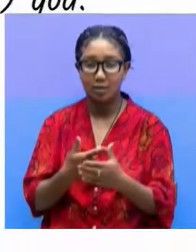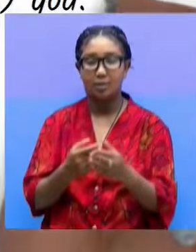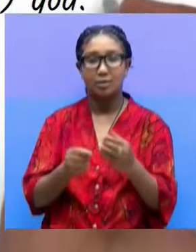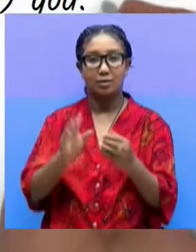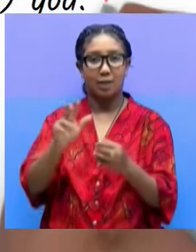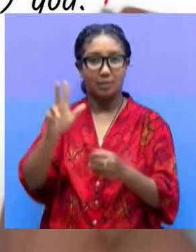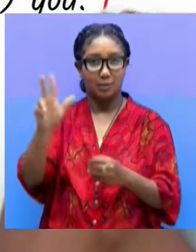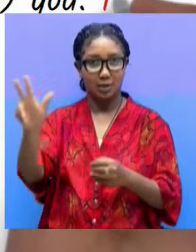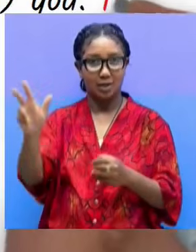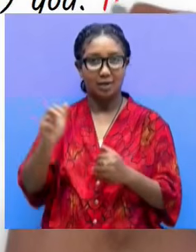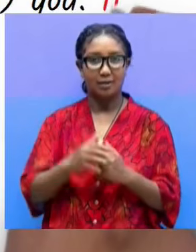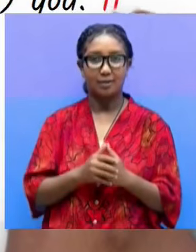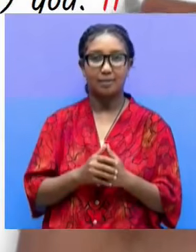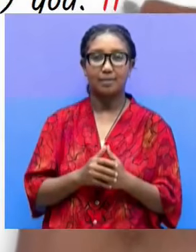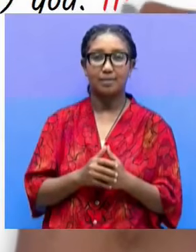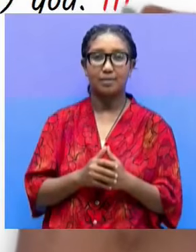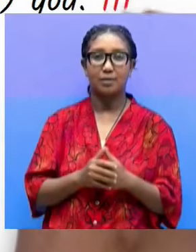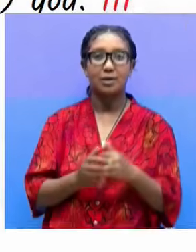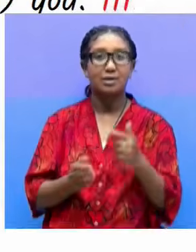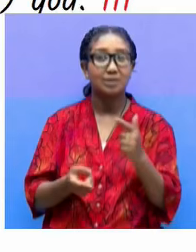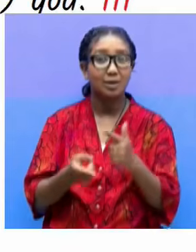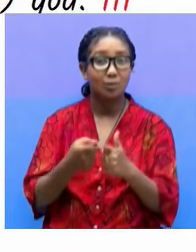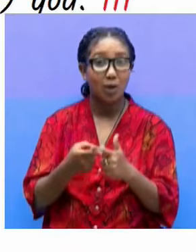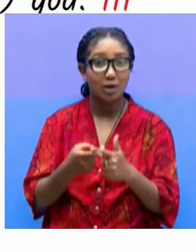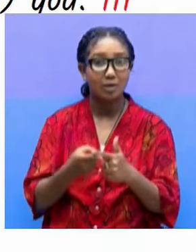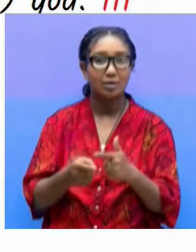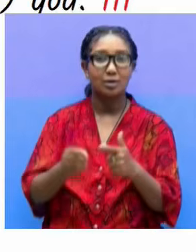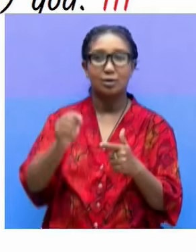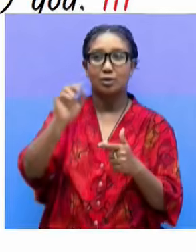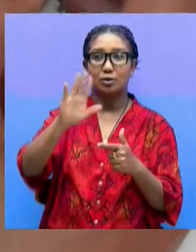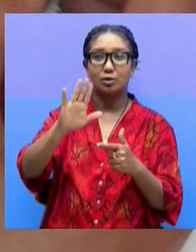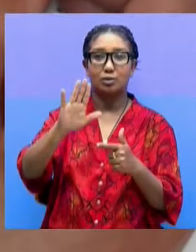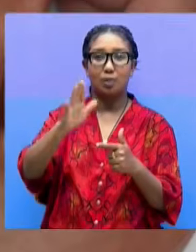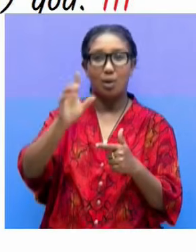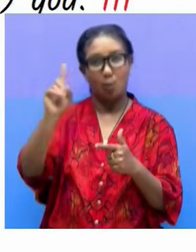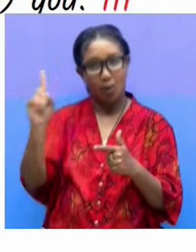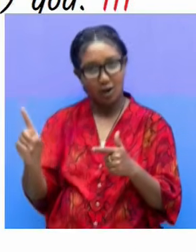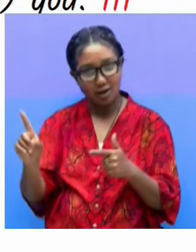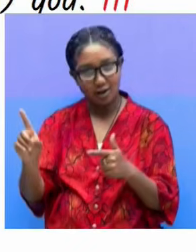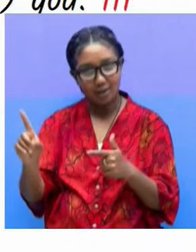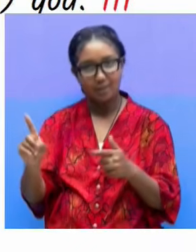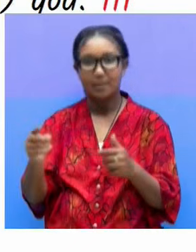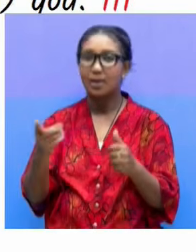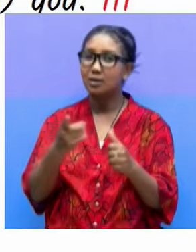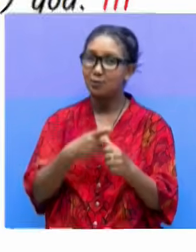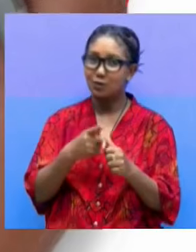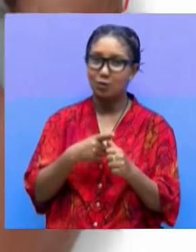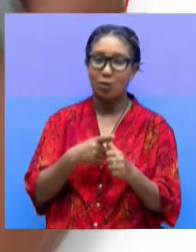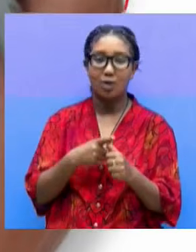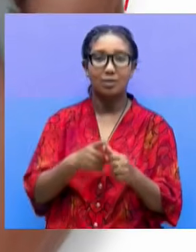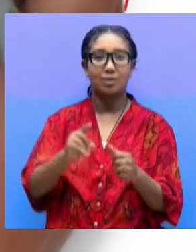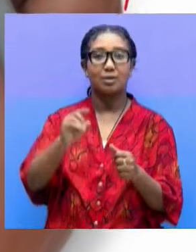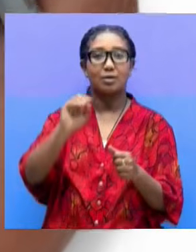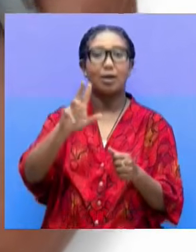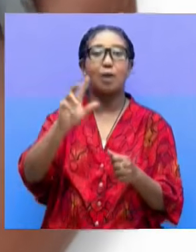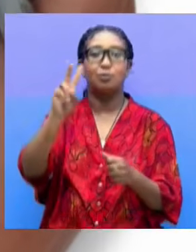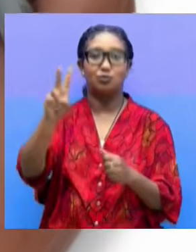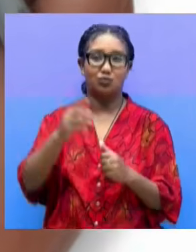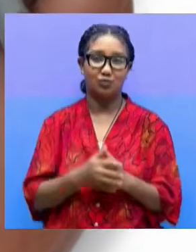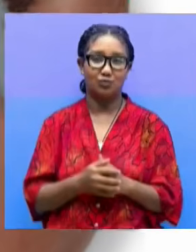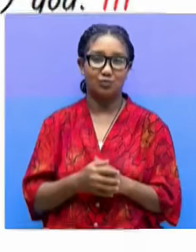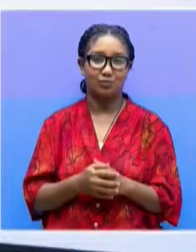3. The second one, type 1. The first one, type